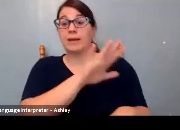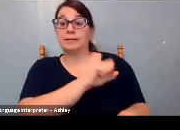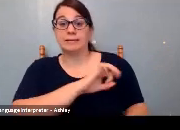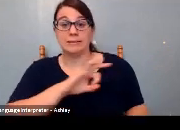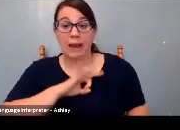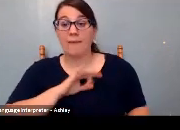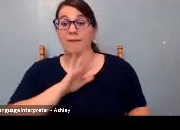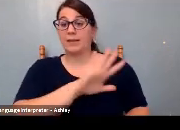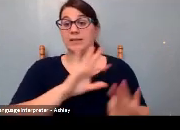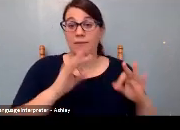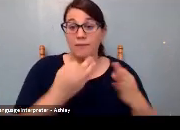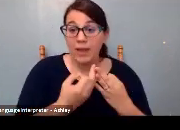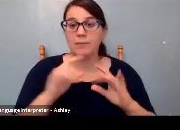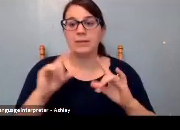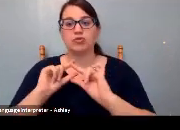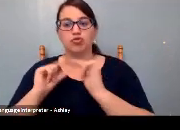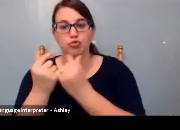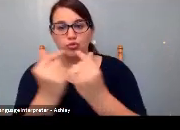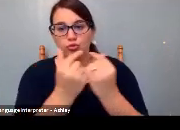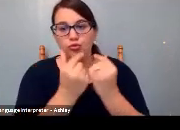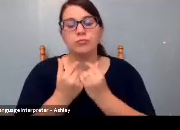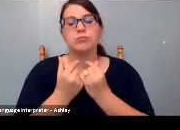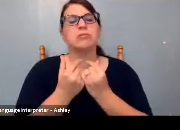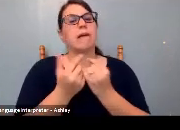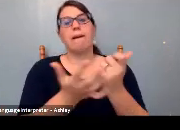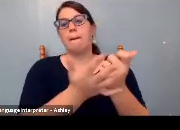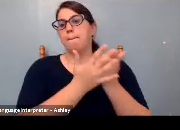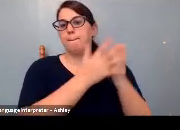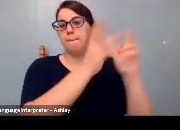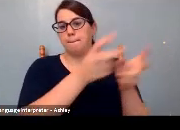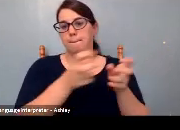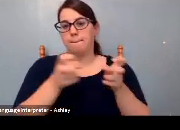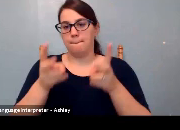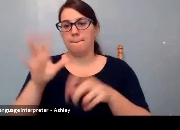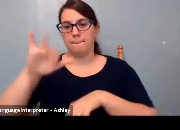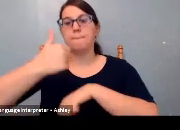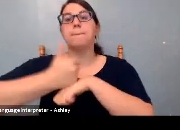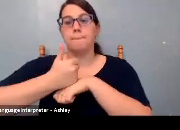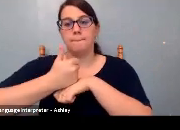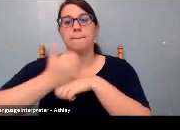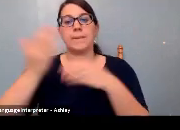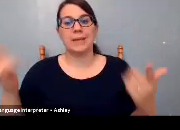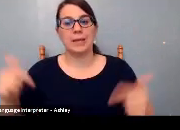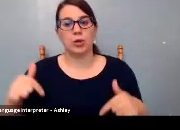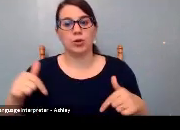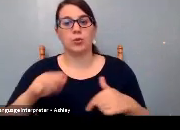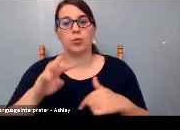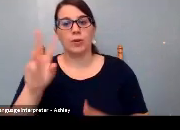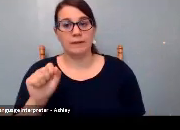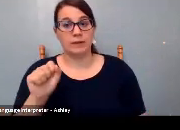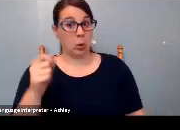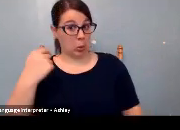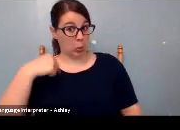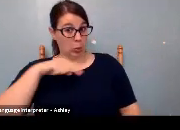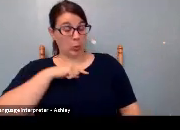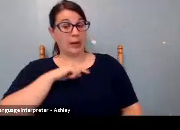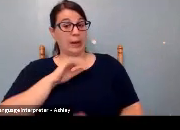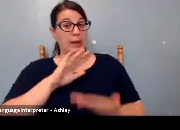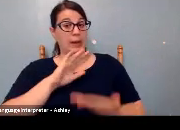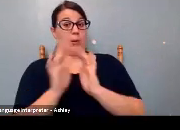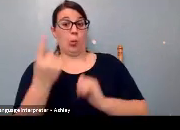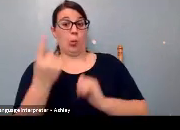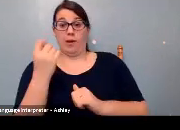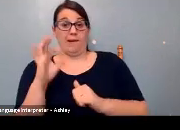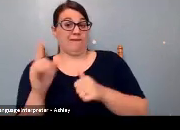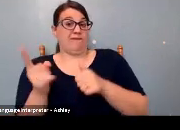to bring this program to West Virginia. And our state became one of the first in the nation to pass local ABLE legislation